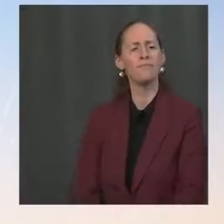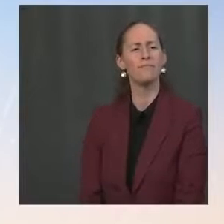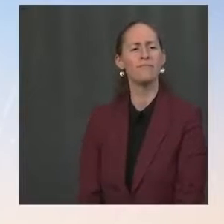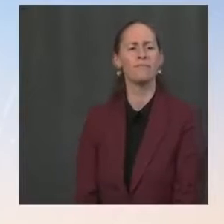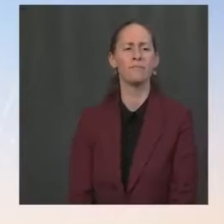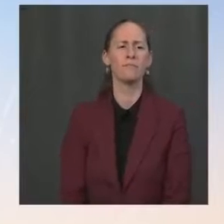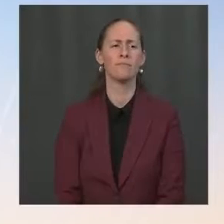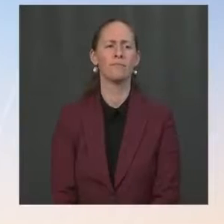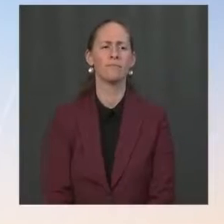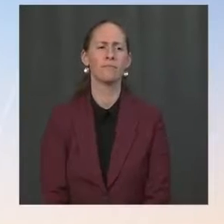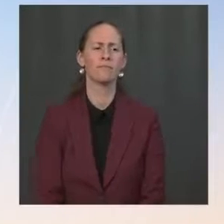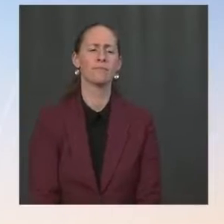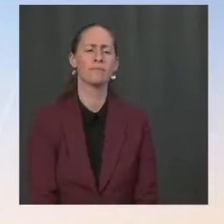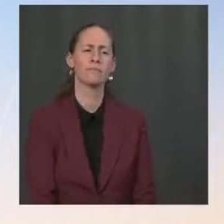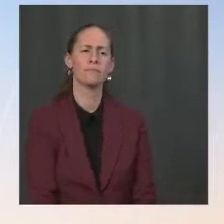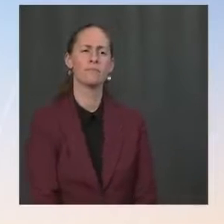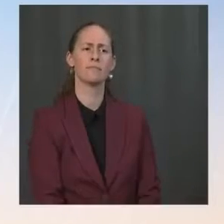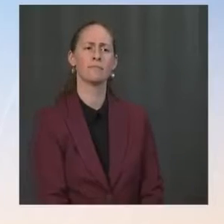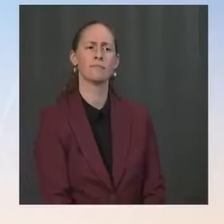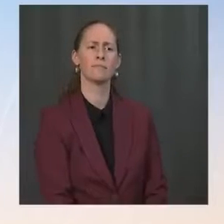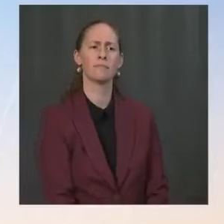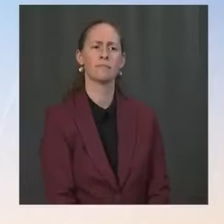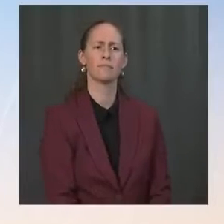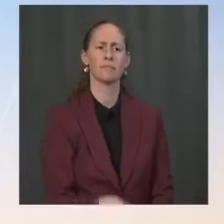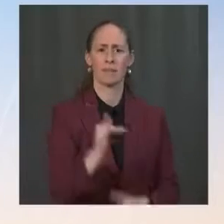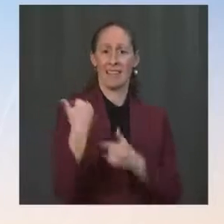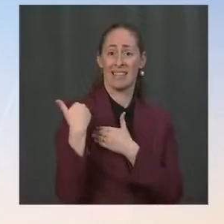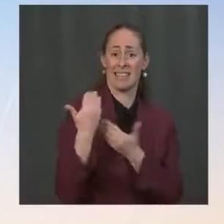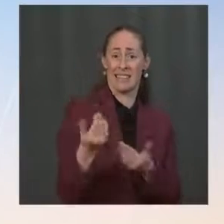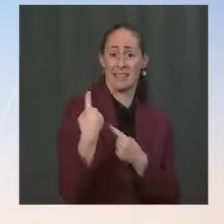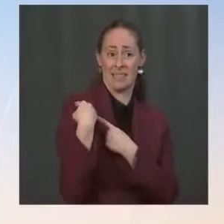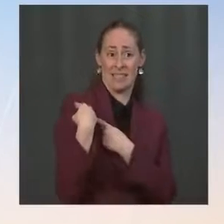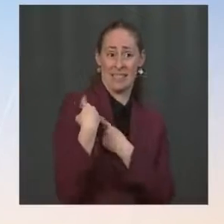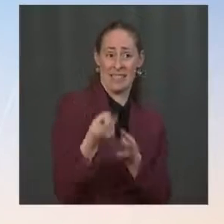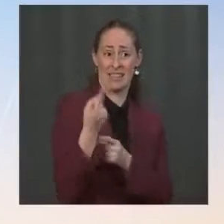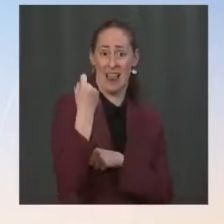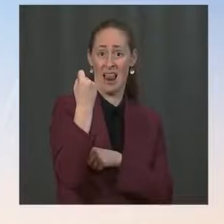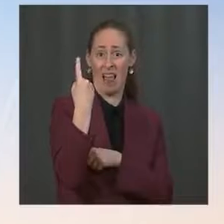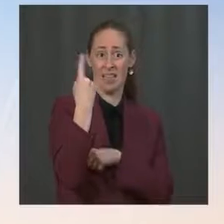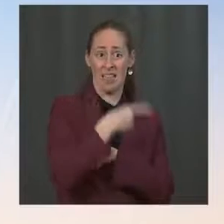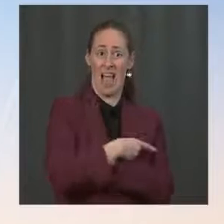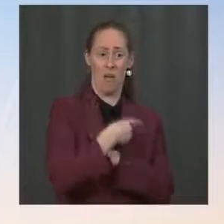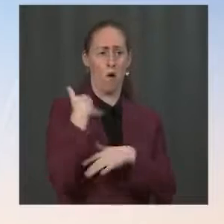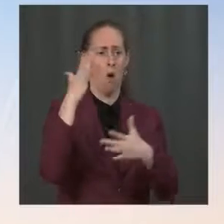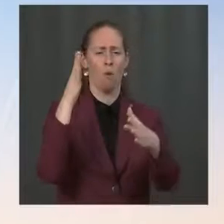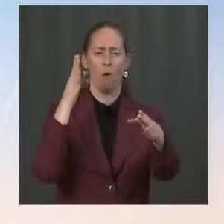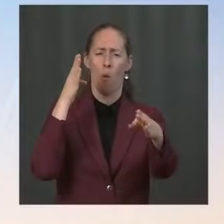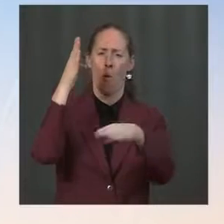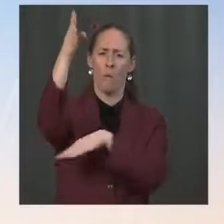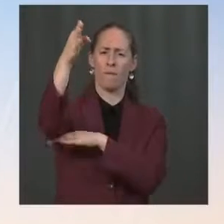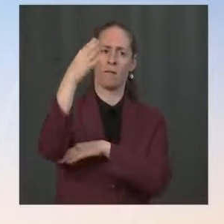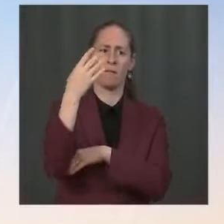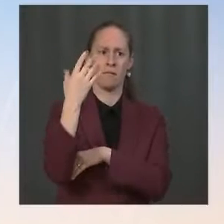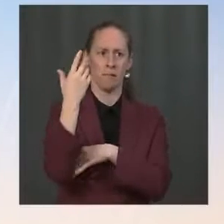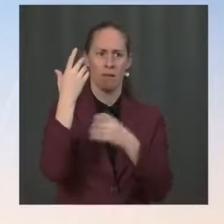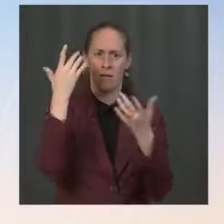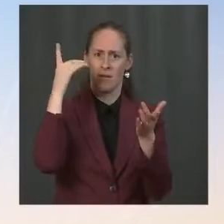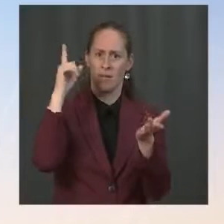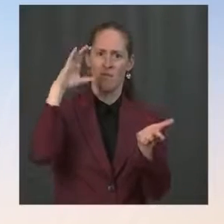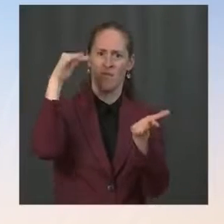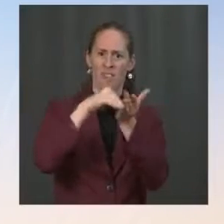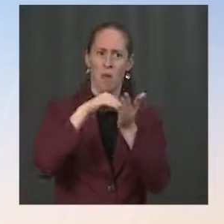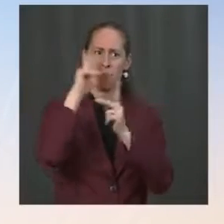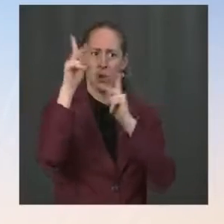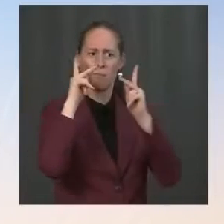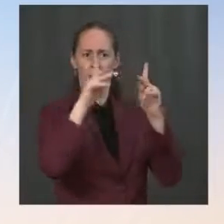the course of the last 11 days, evacuated more than 100,000 people. And that is a credit to the U.S.